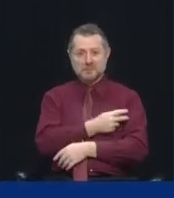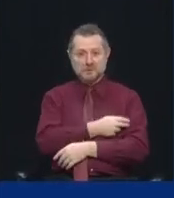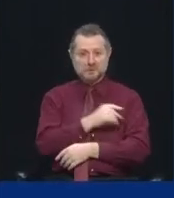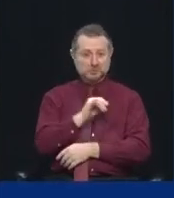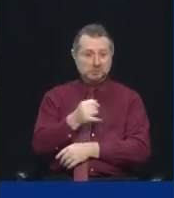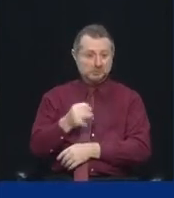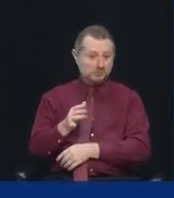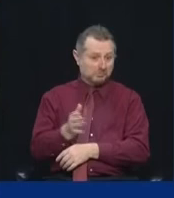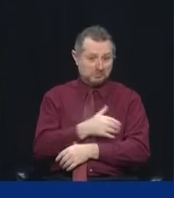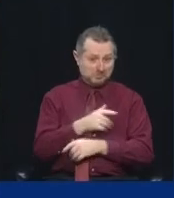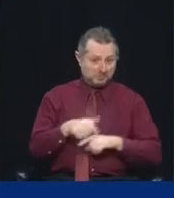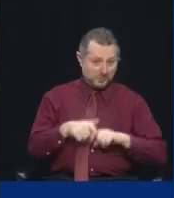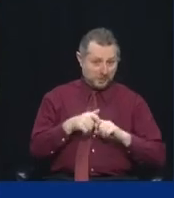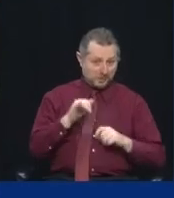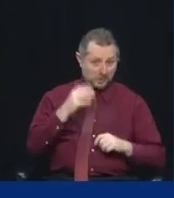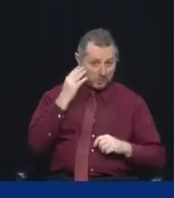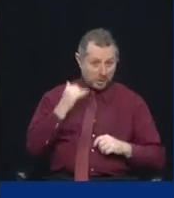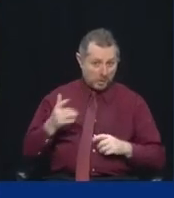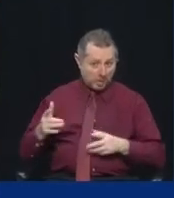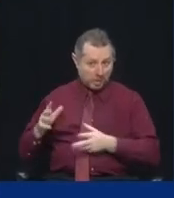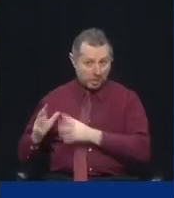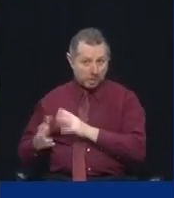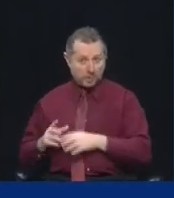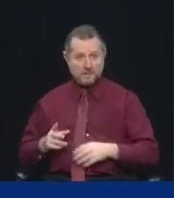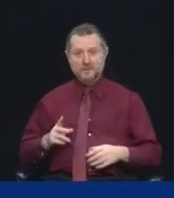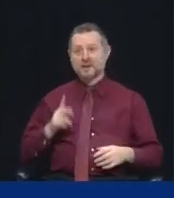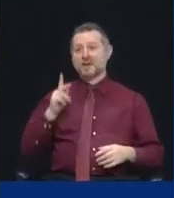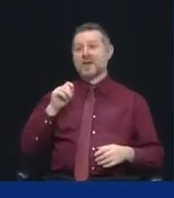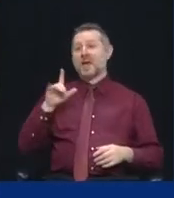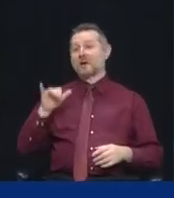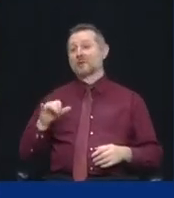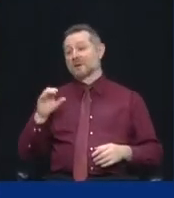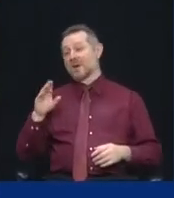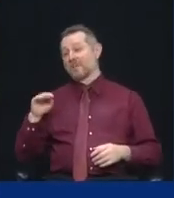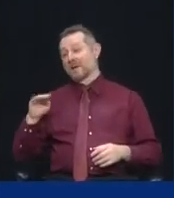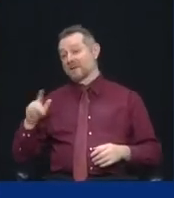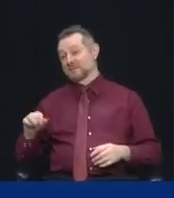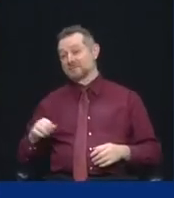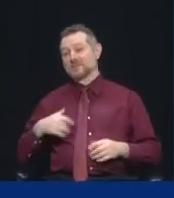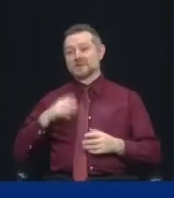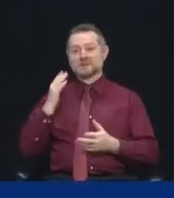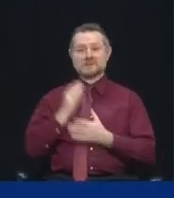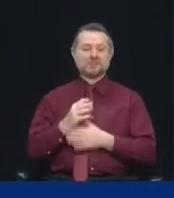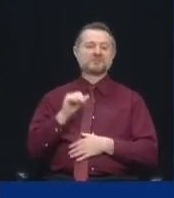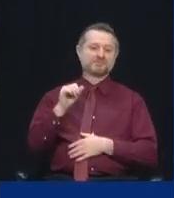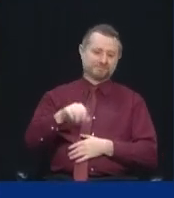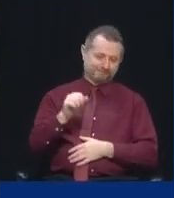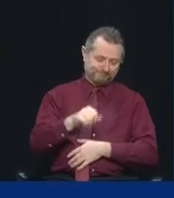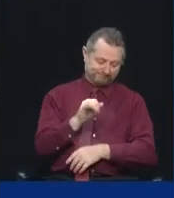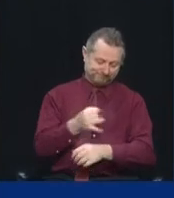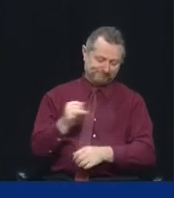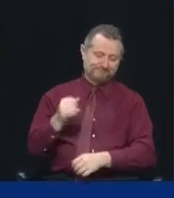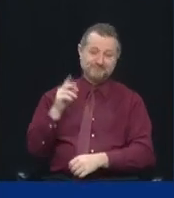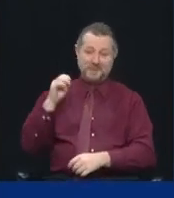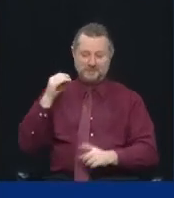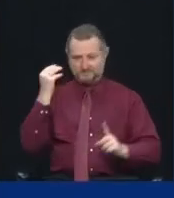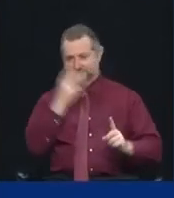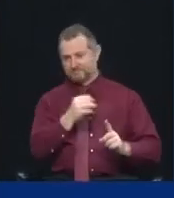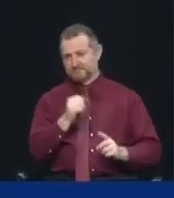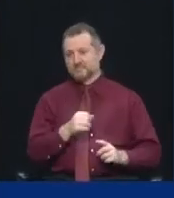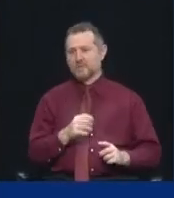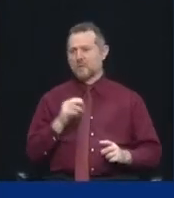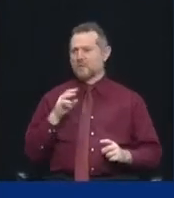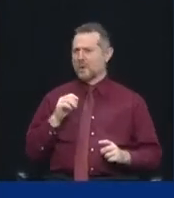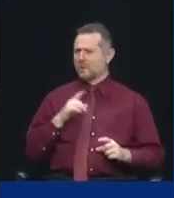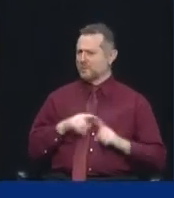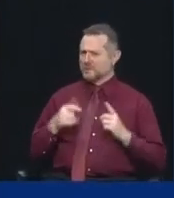pause? We stopped administering the Johnson & Johnson. But we continued Pfizer and